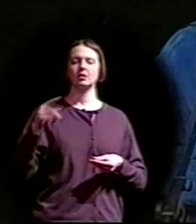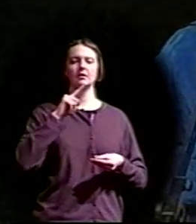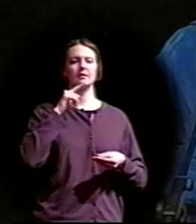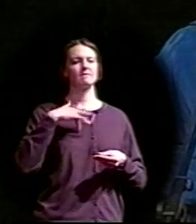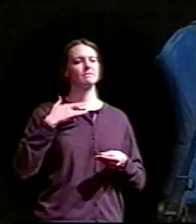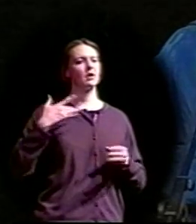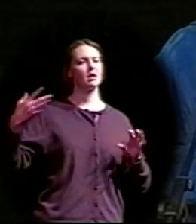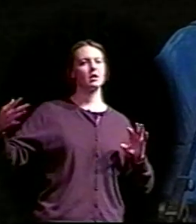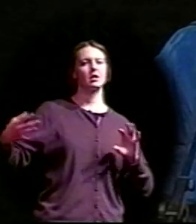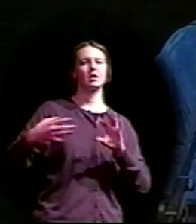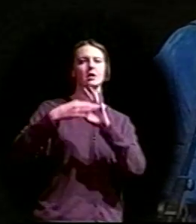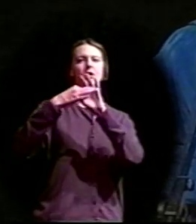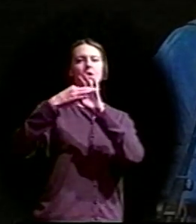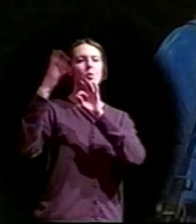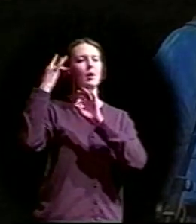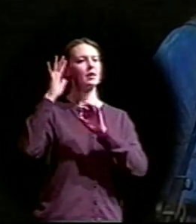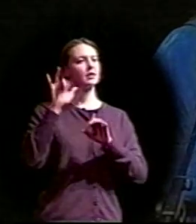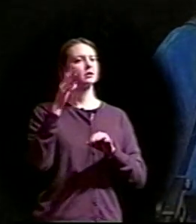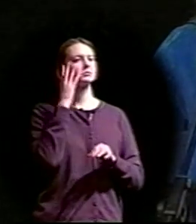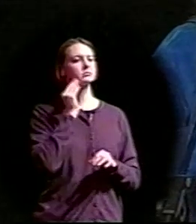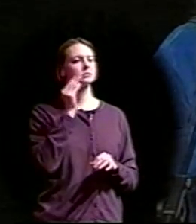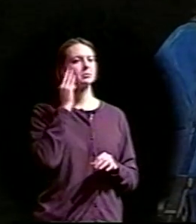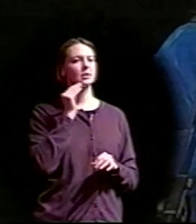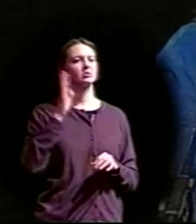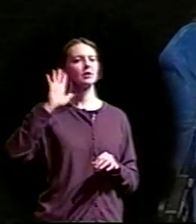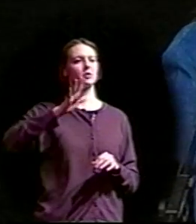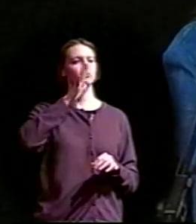grandfathers. And at last, the